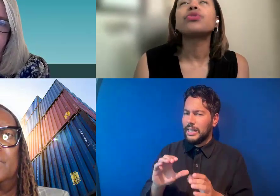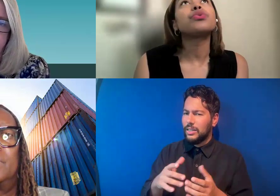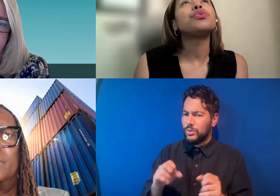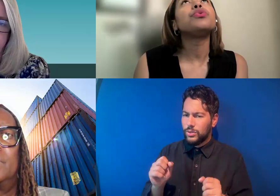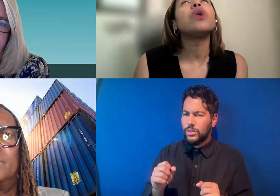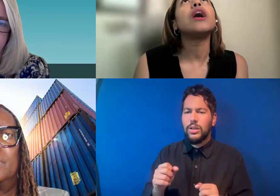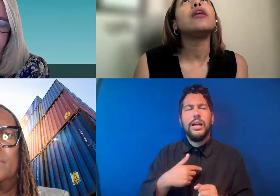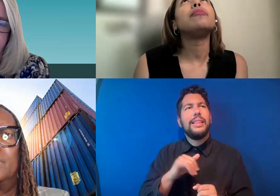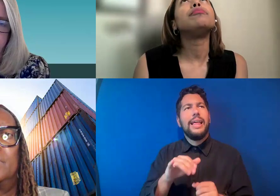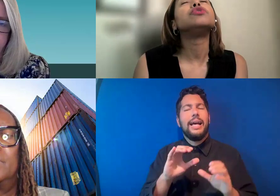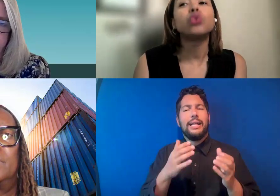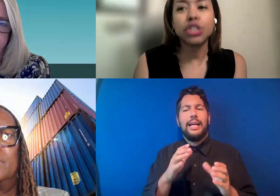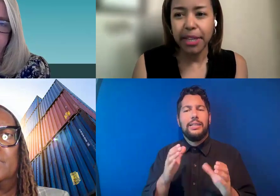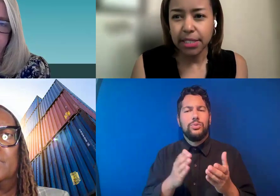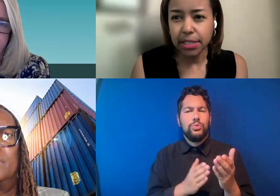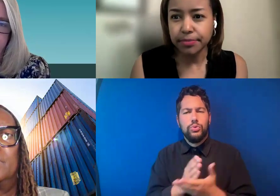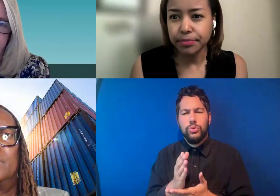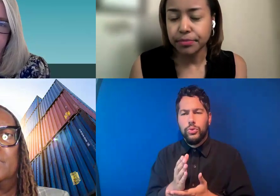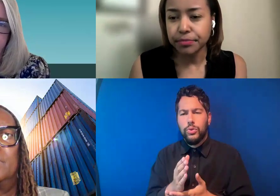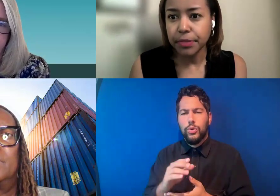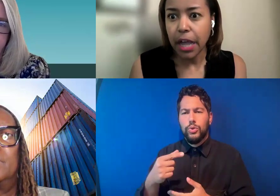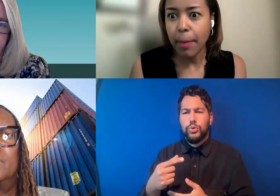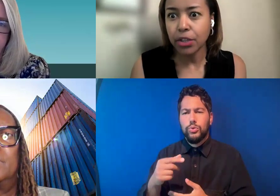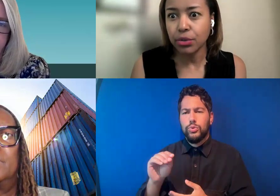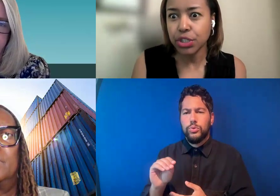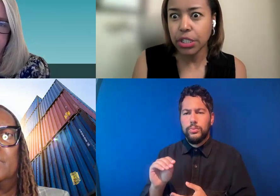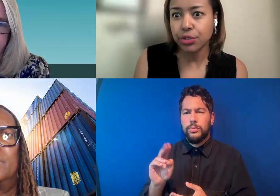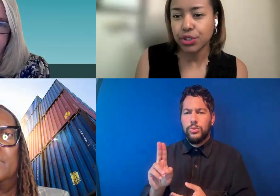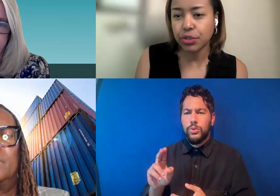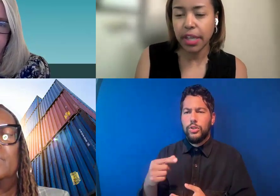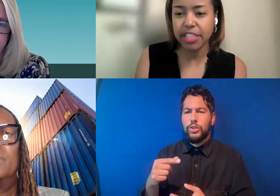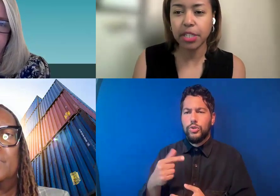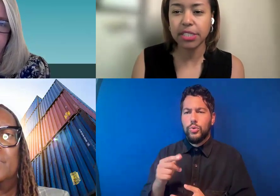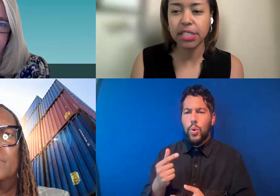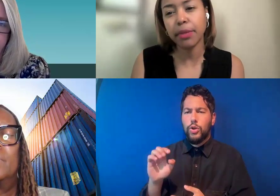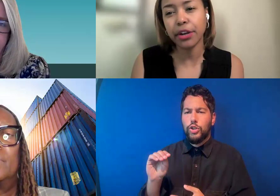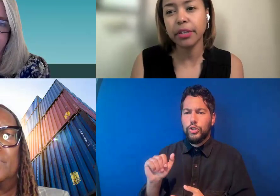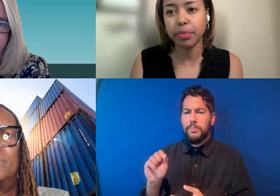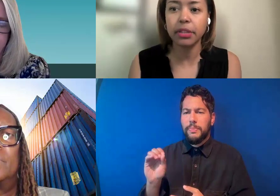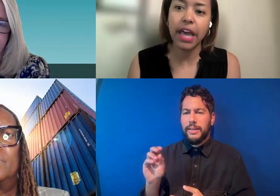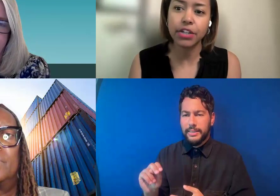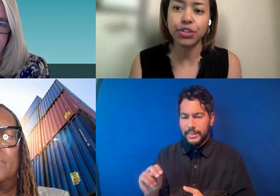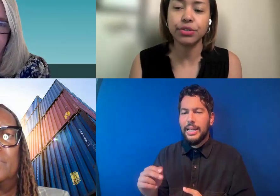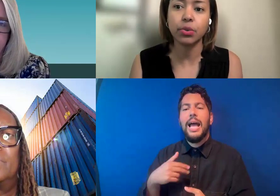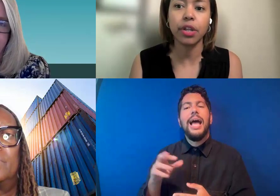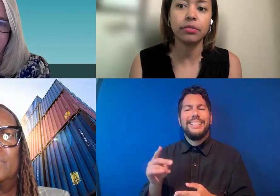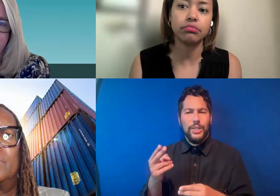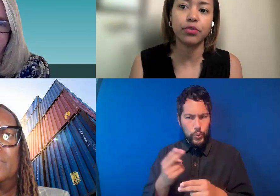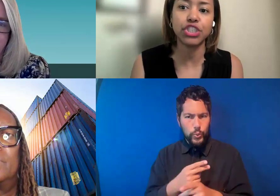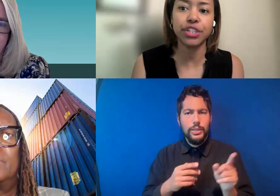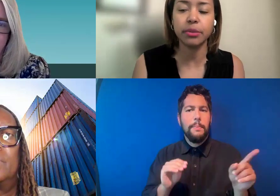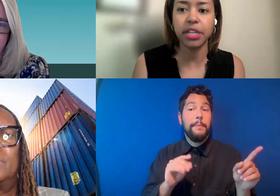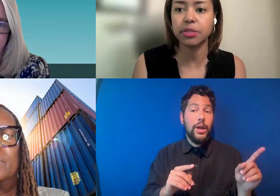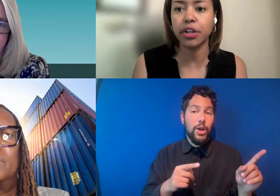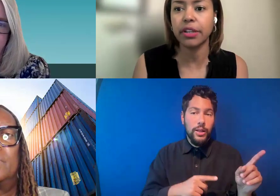So I did this one through George Mason. I usually use the SBDC in Maryland, but I had to use